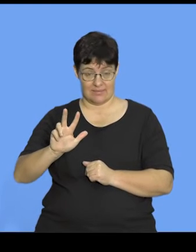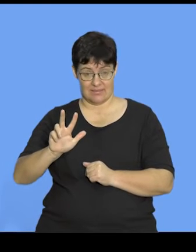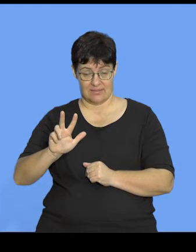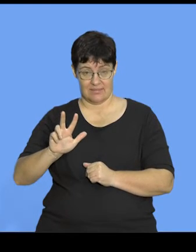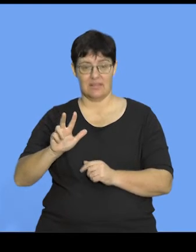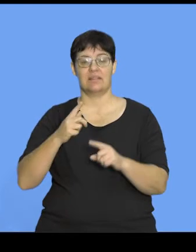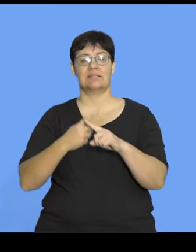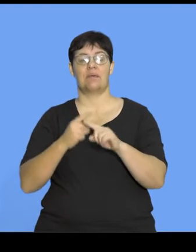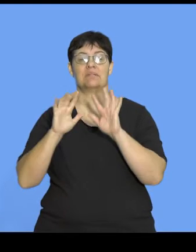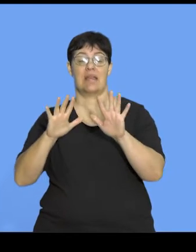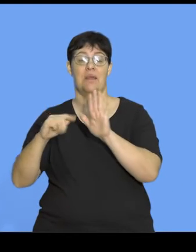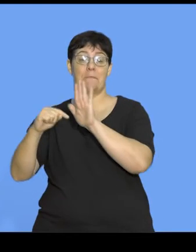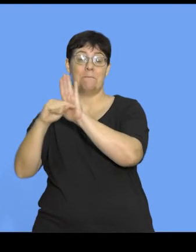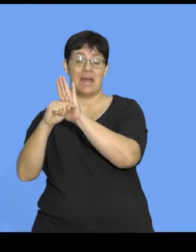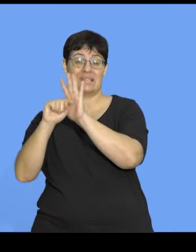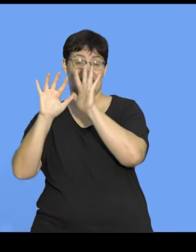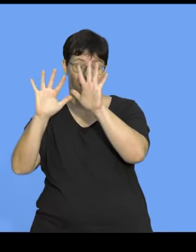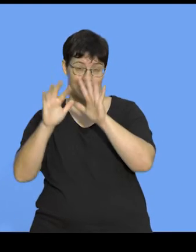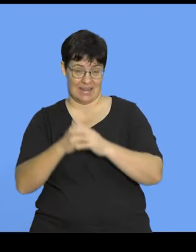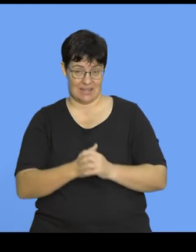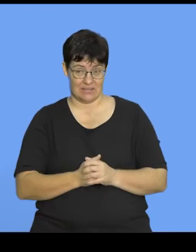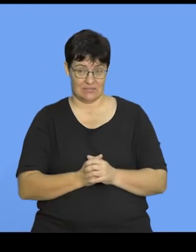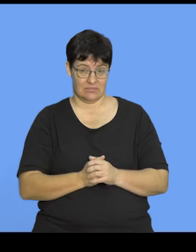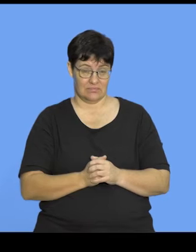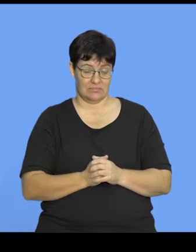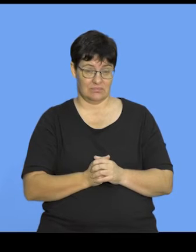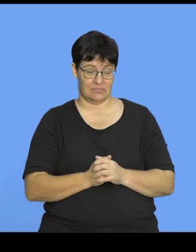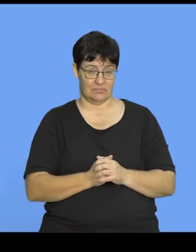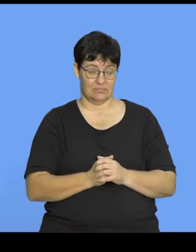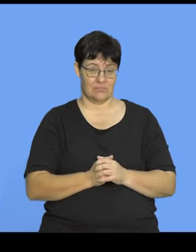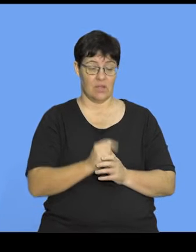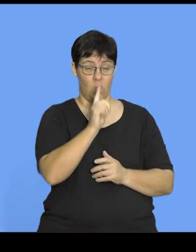1,78 times 10 to the minus 10.